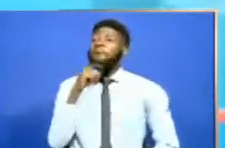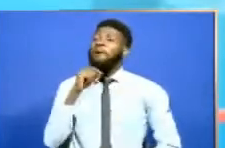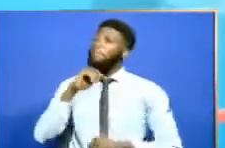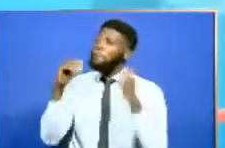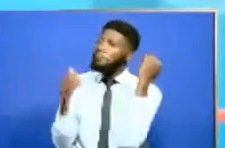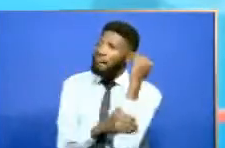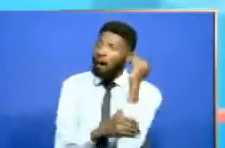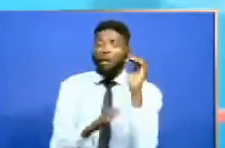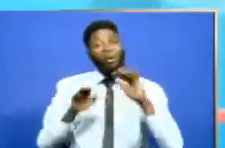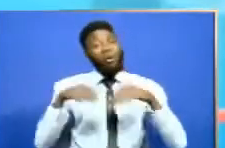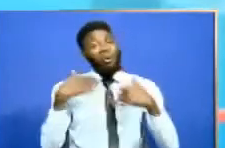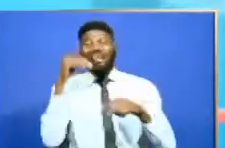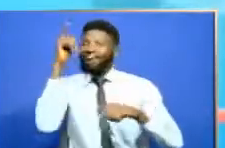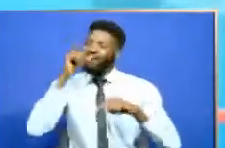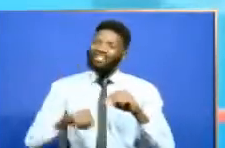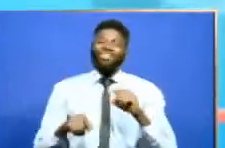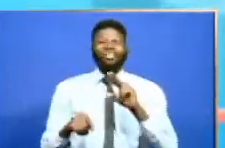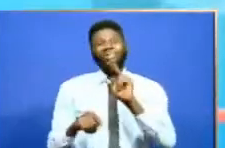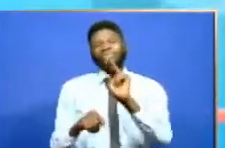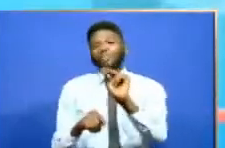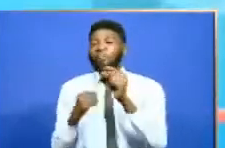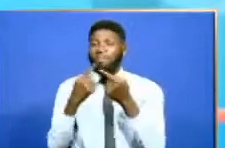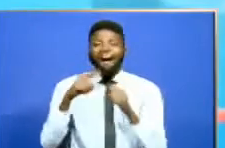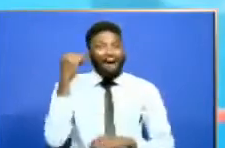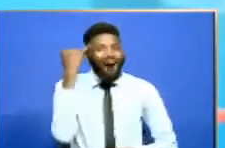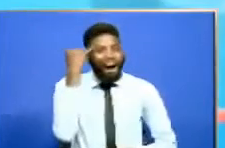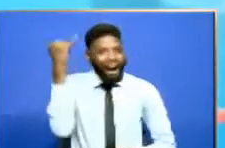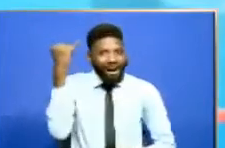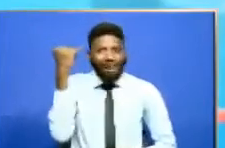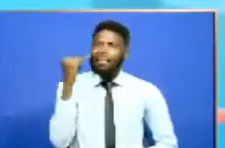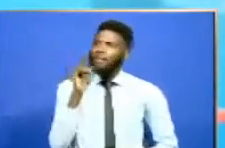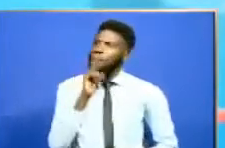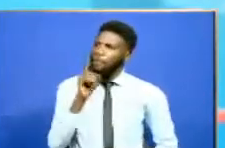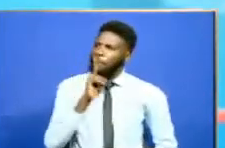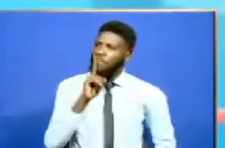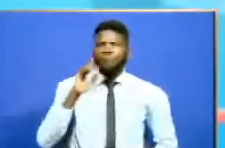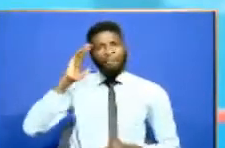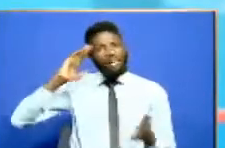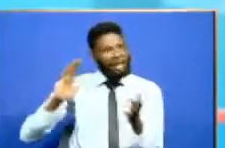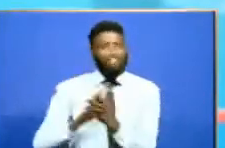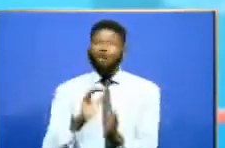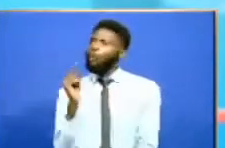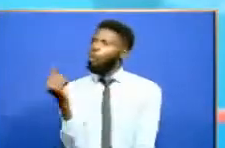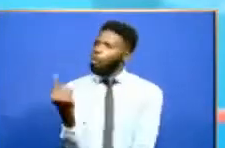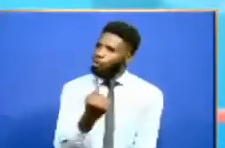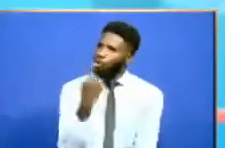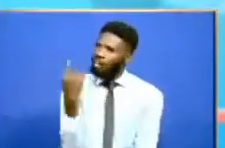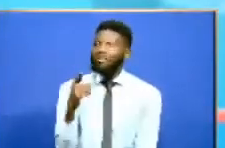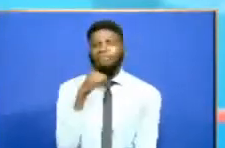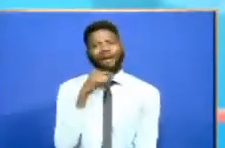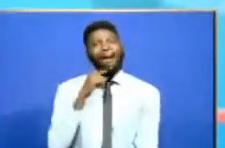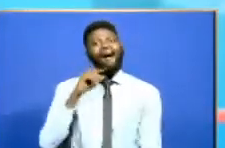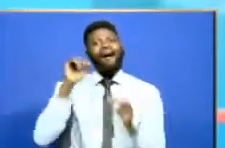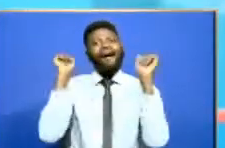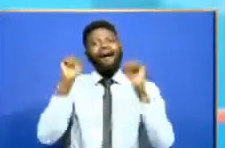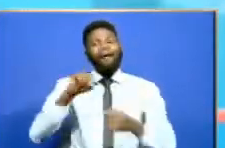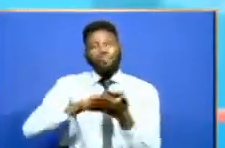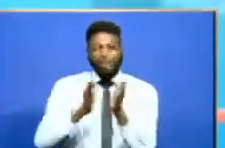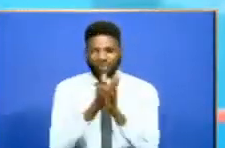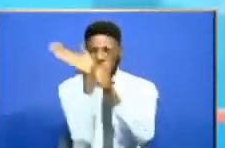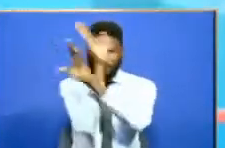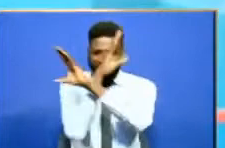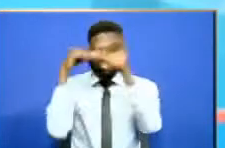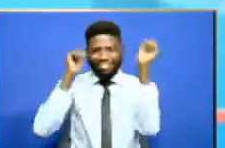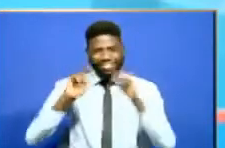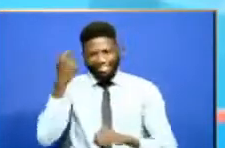cannot, but this idea of wanting to believe that it is only men who can be presidents in this country, no, I